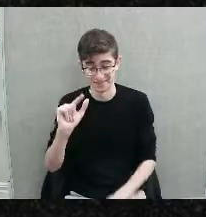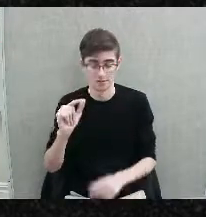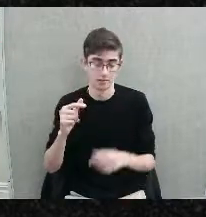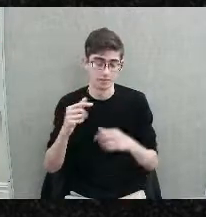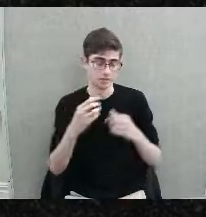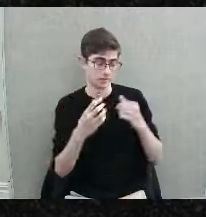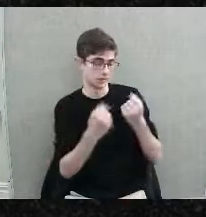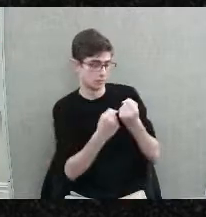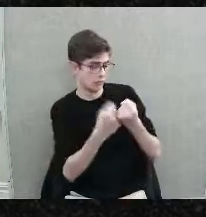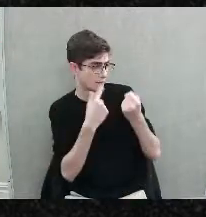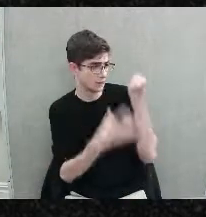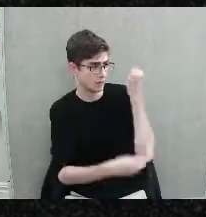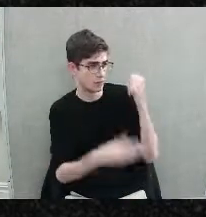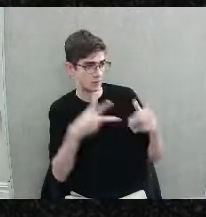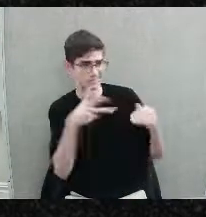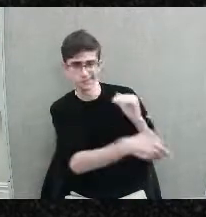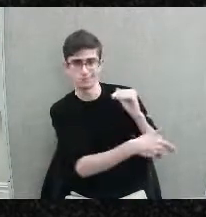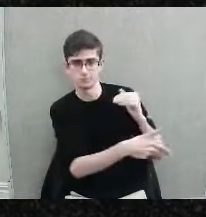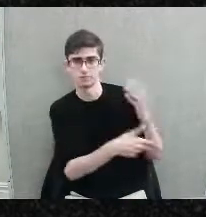poor and so on. So,